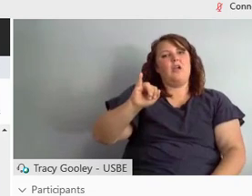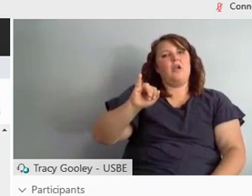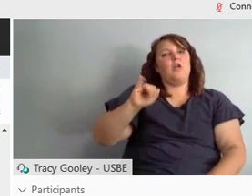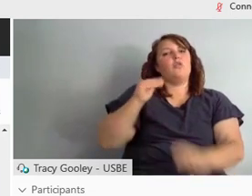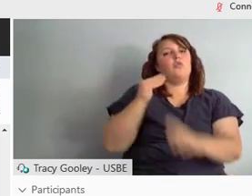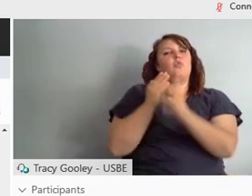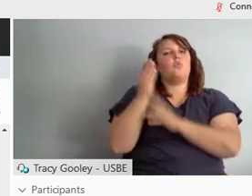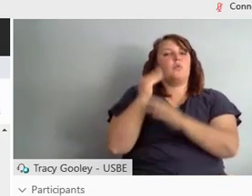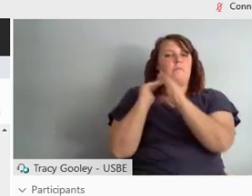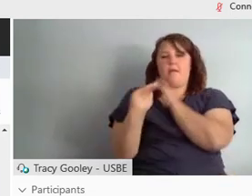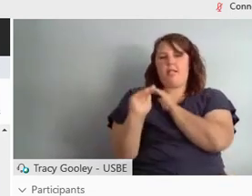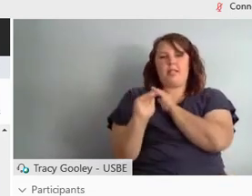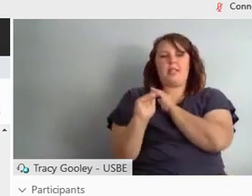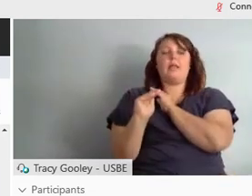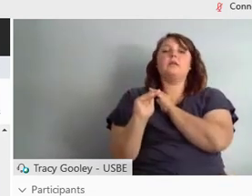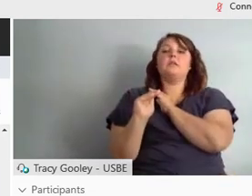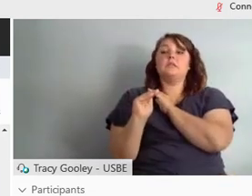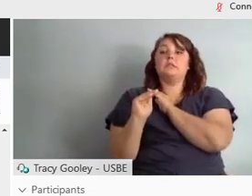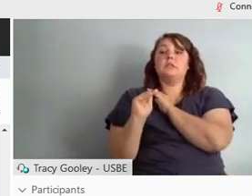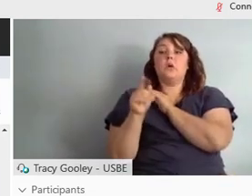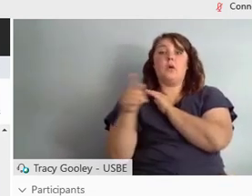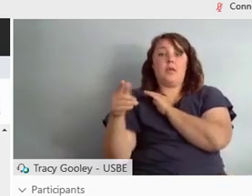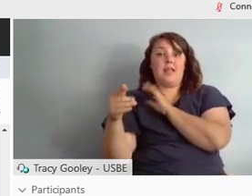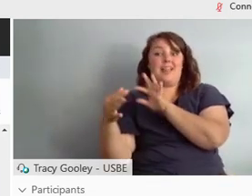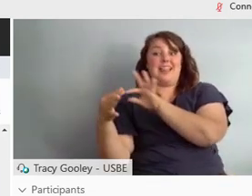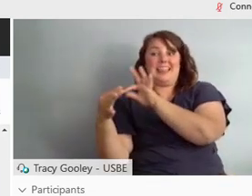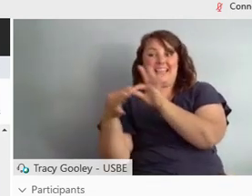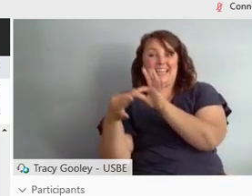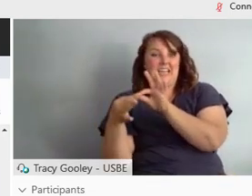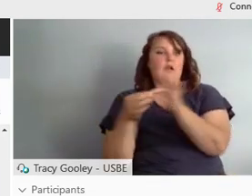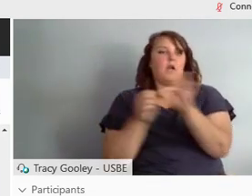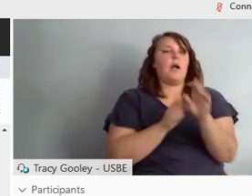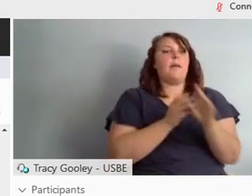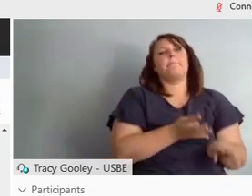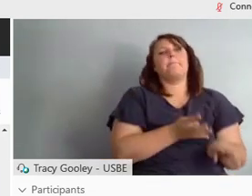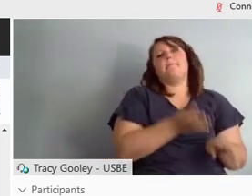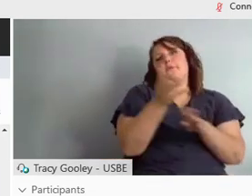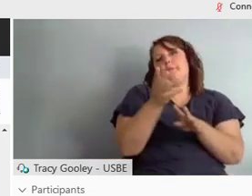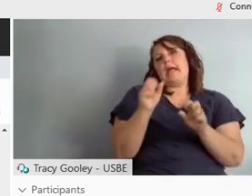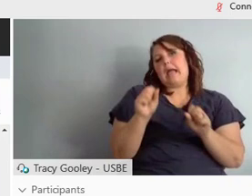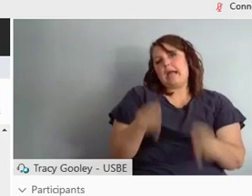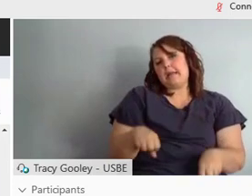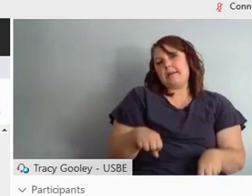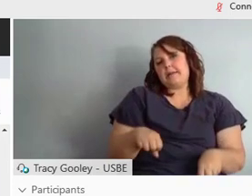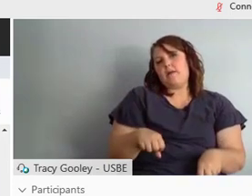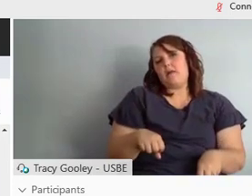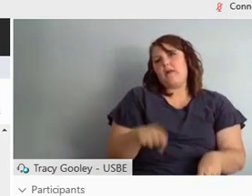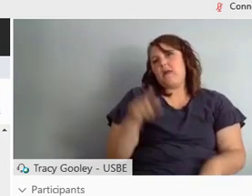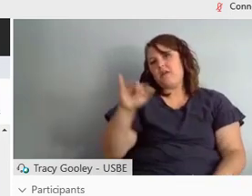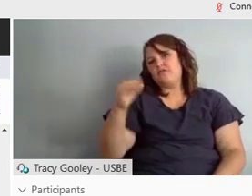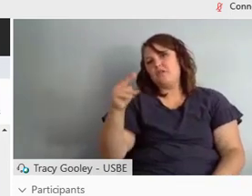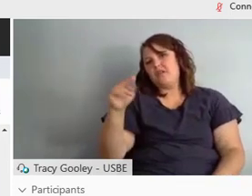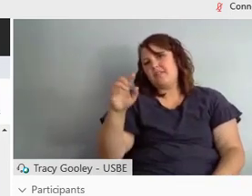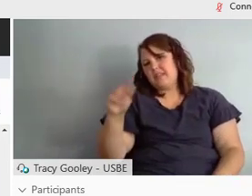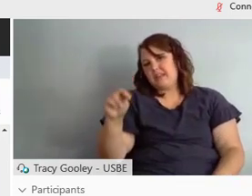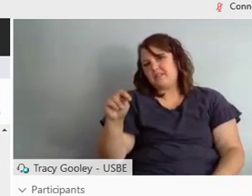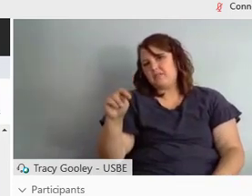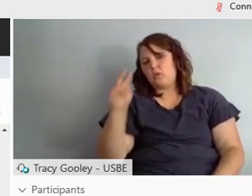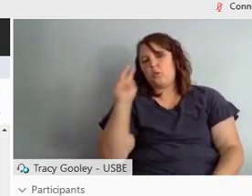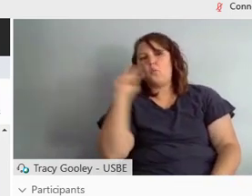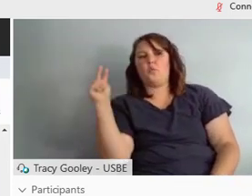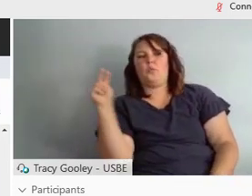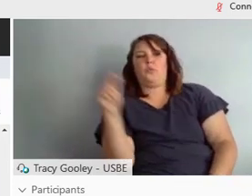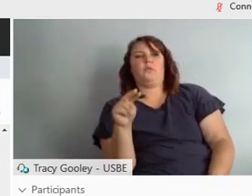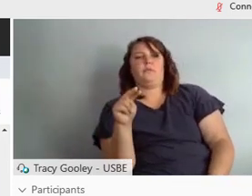over email. So wait to get the link for Move It from Jonathan. Provide that file to Jonathan via